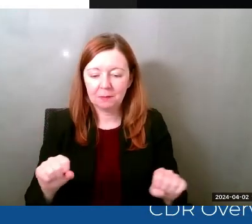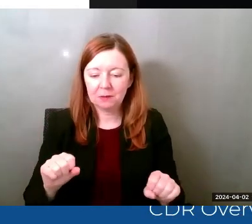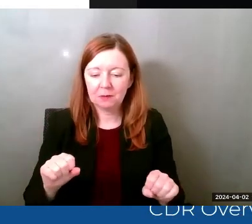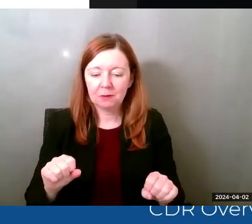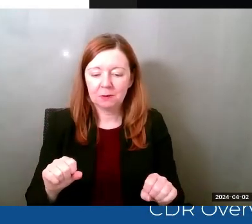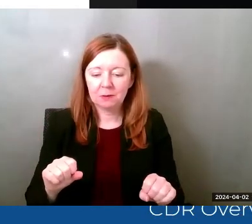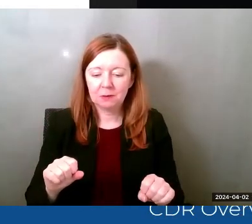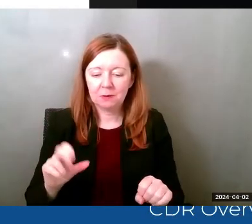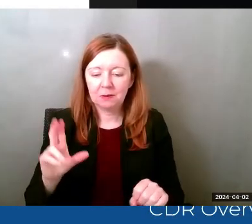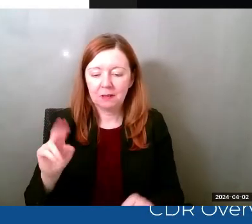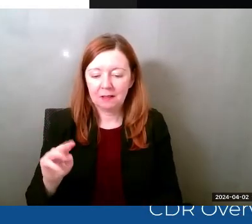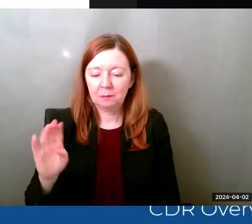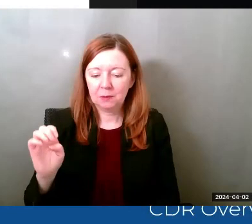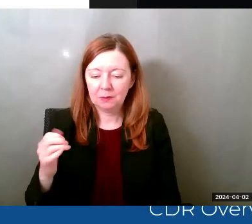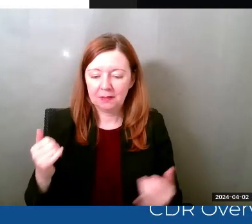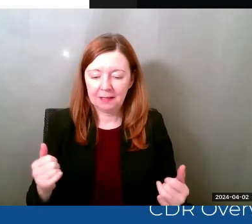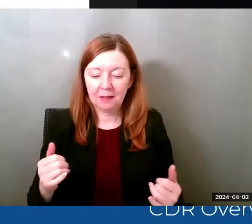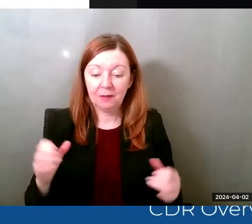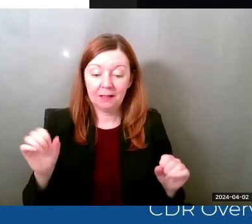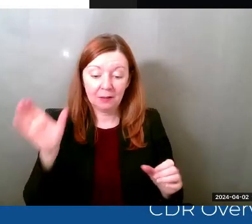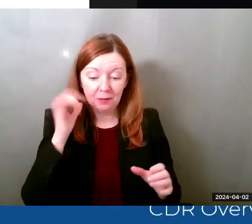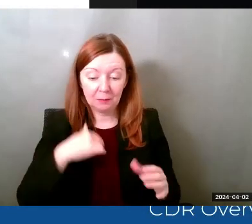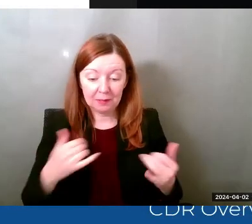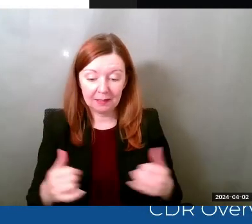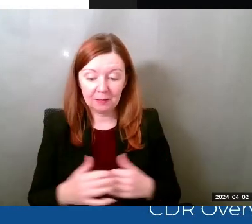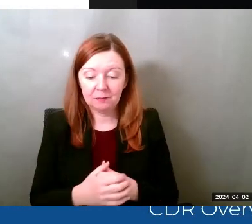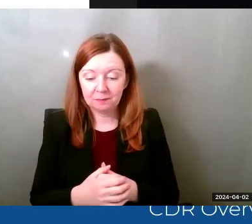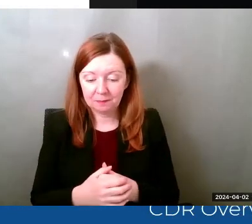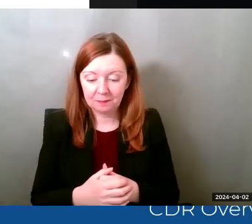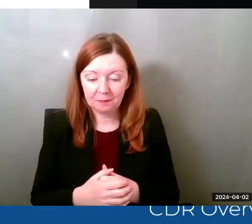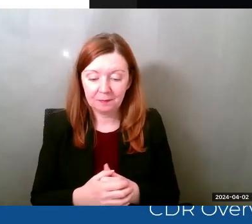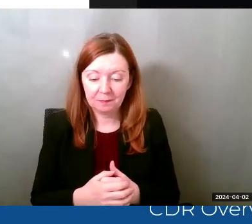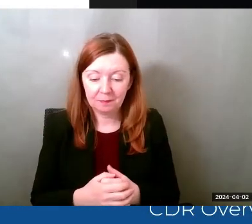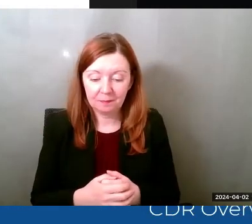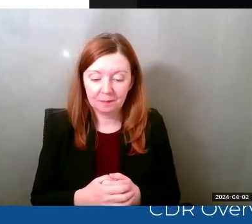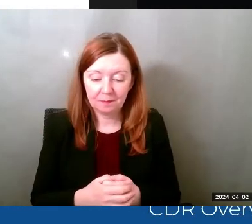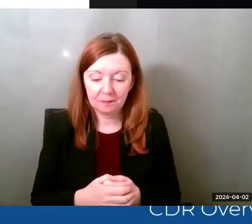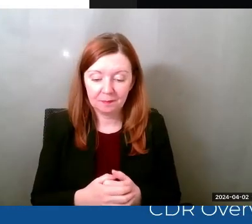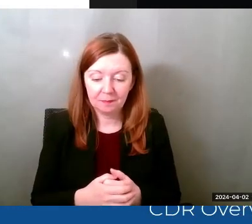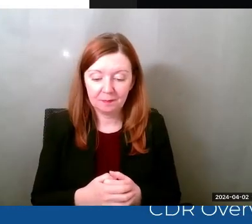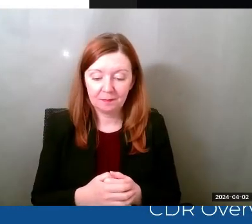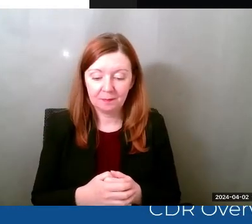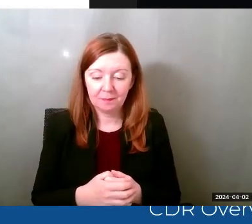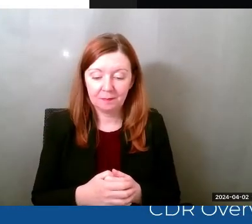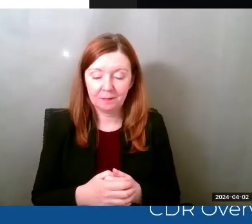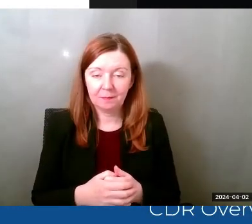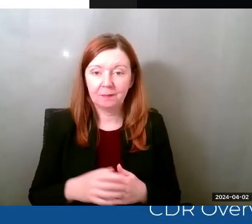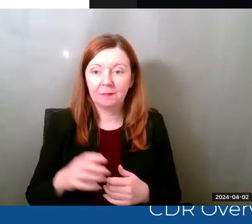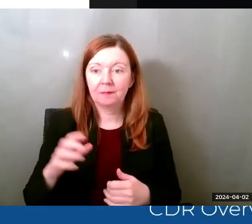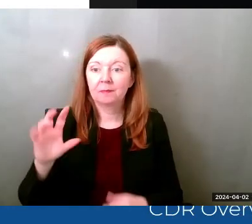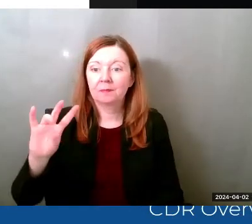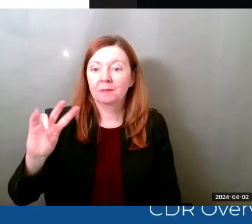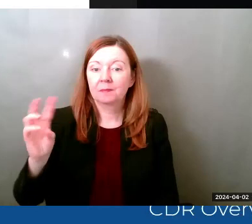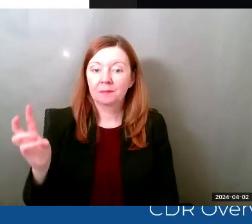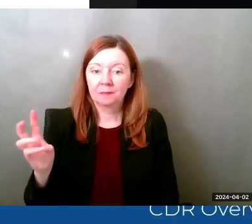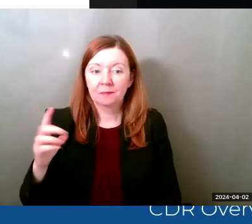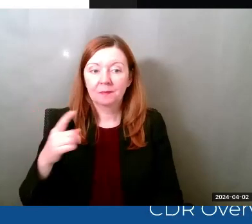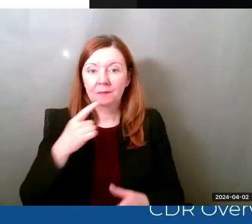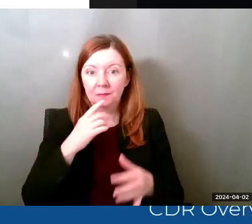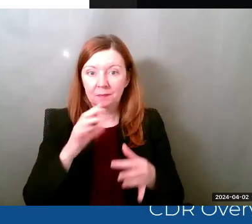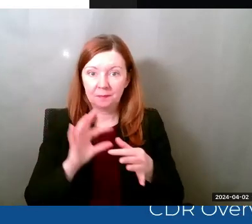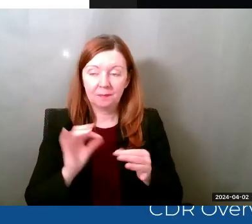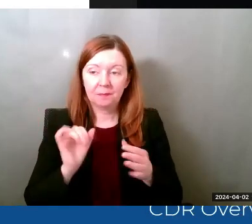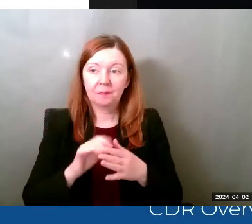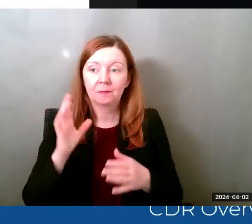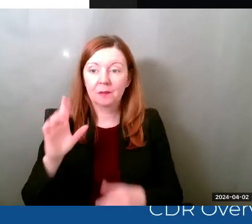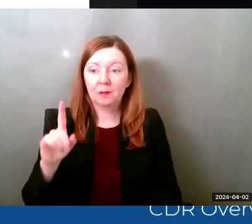time. Hello, can you hear me now? Yes. Lee. Thank you. The 76ers have stated that there